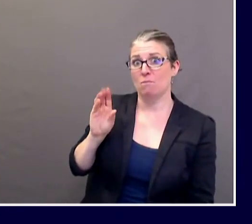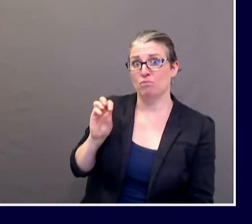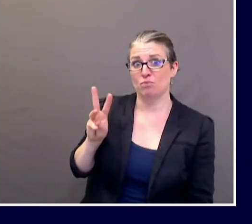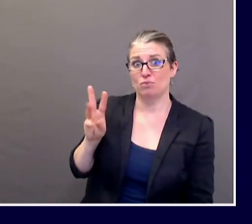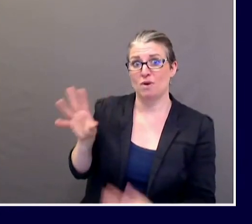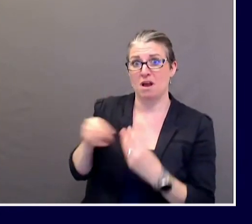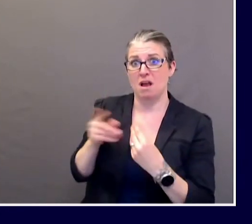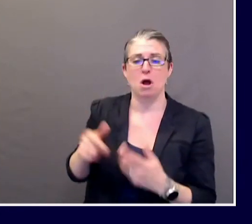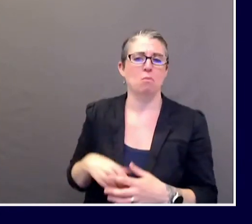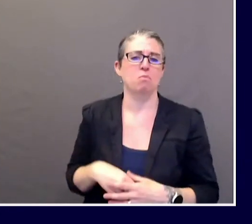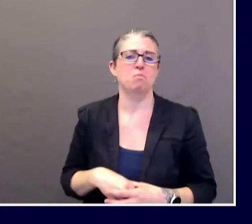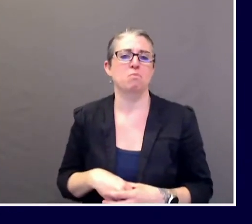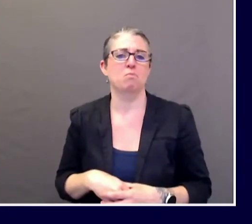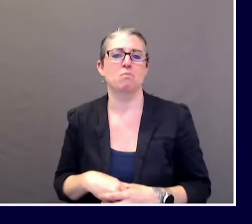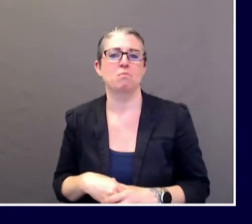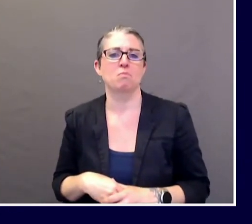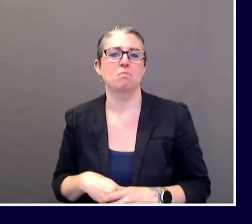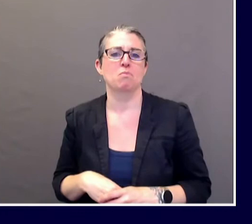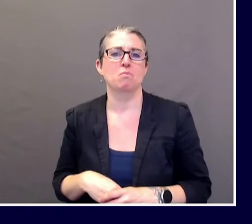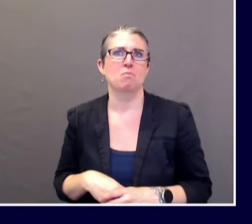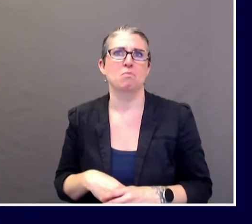what we've seen in the data, or at least what I've seen.